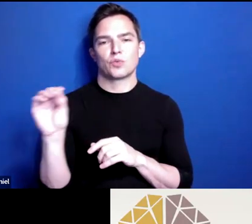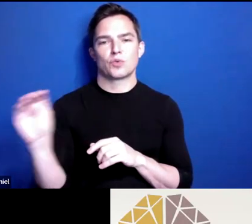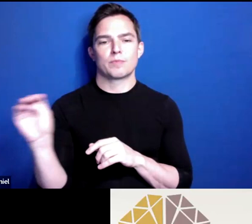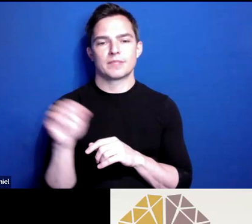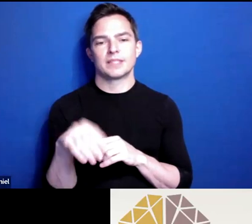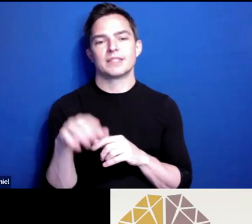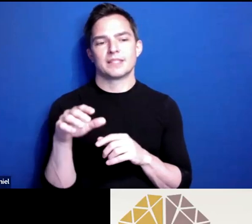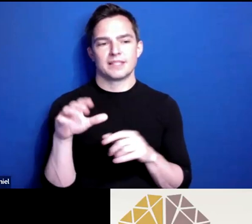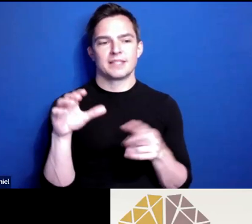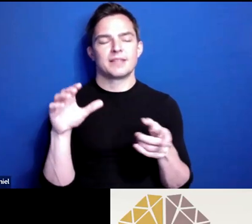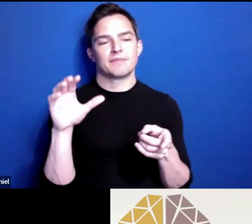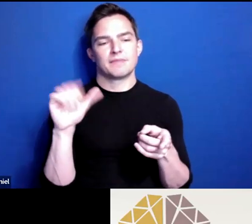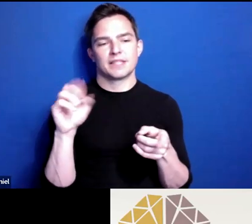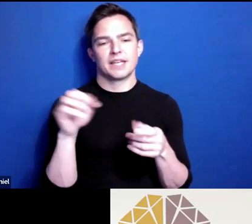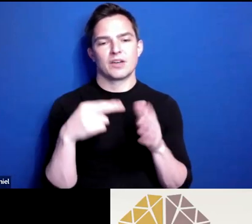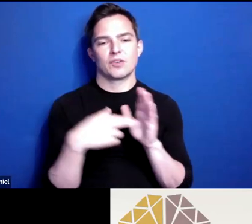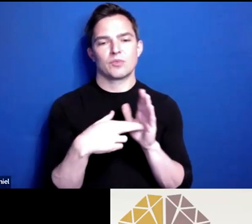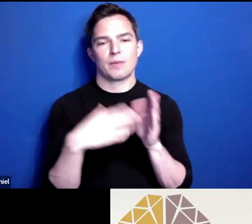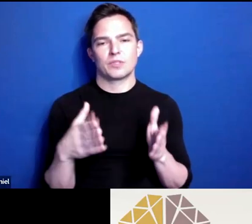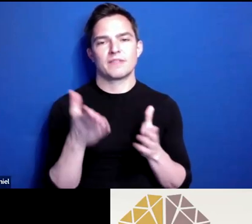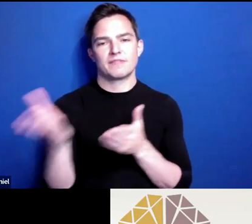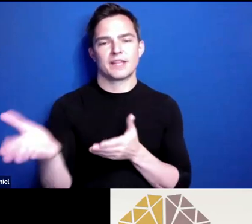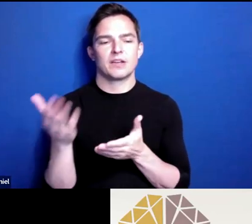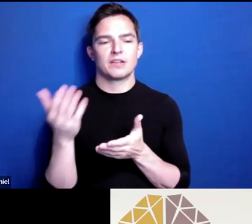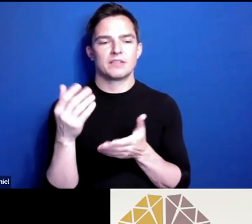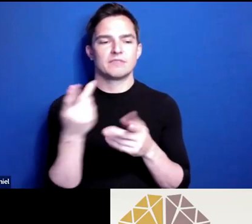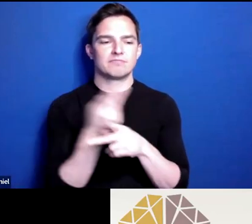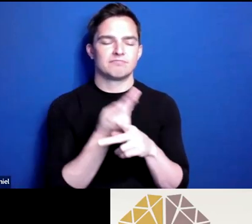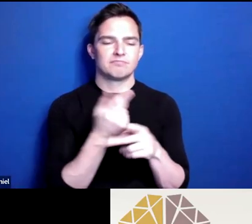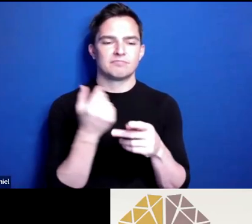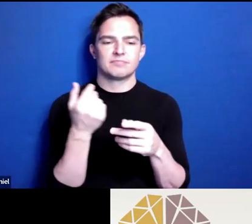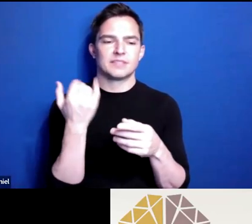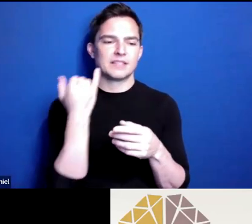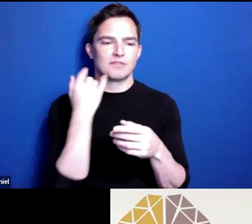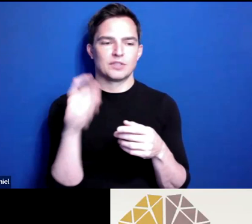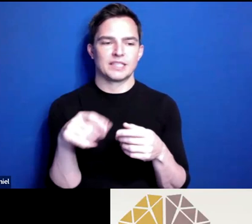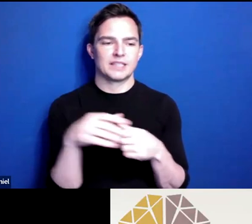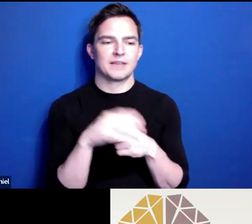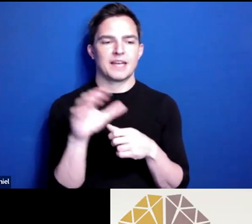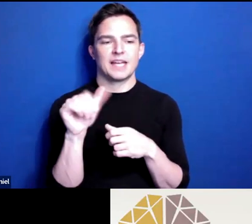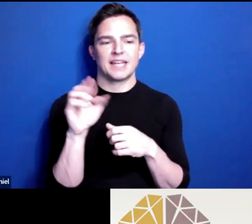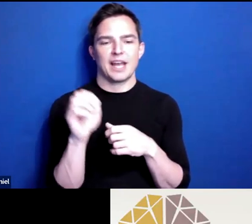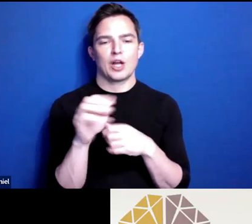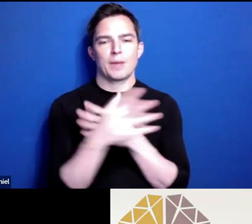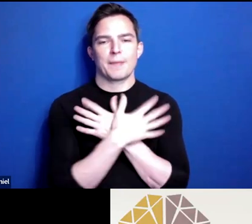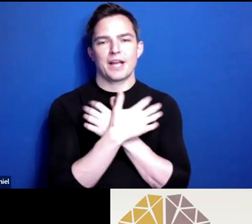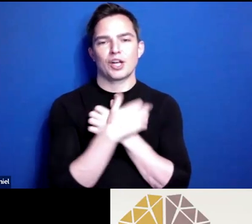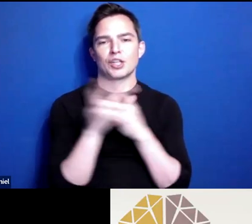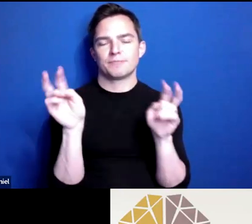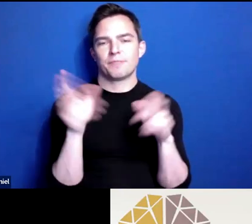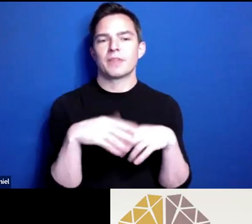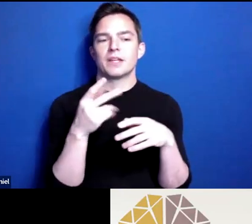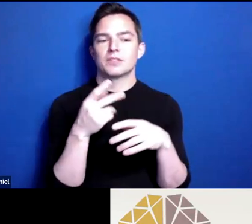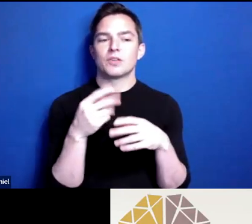Bear is there for your support, if need be. So just, again, take care of yourself as you